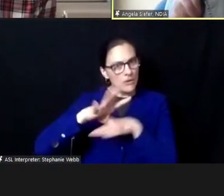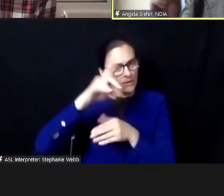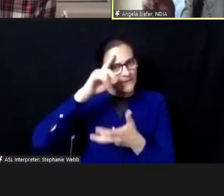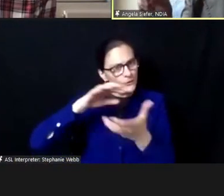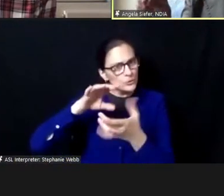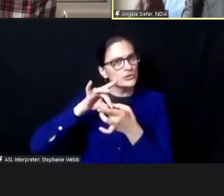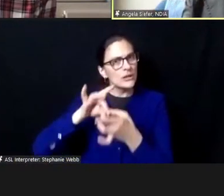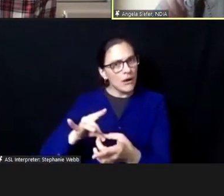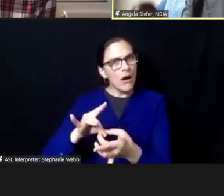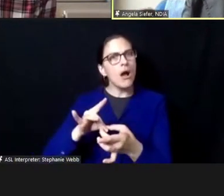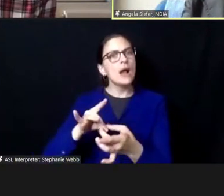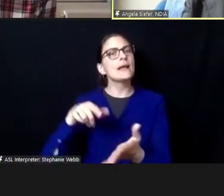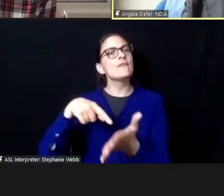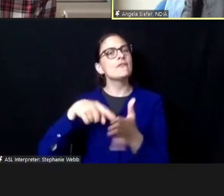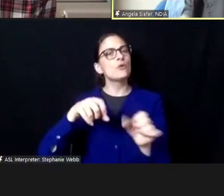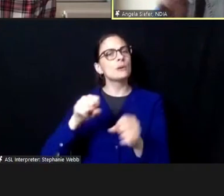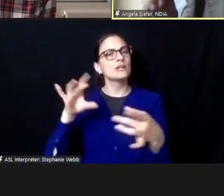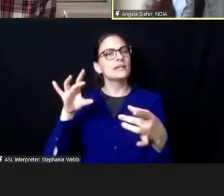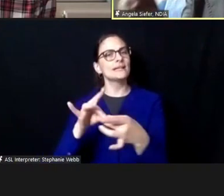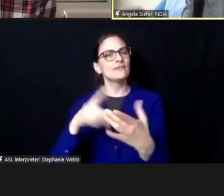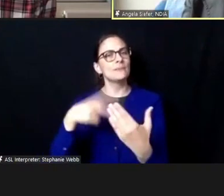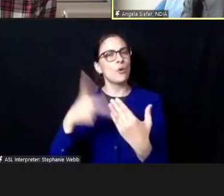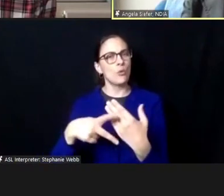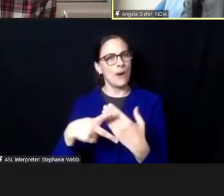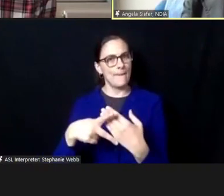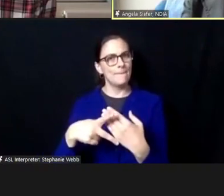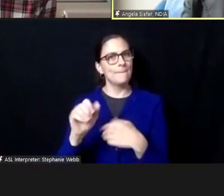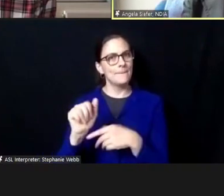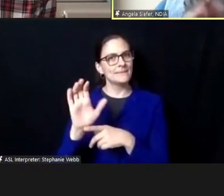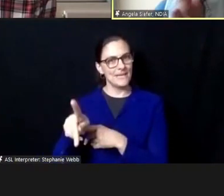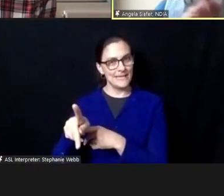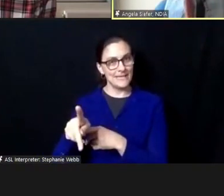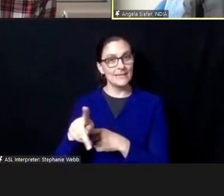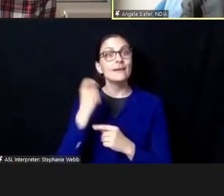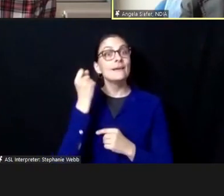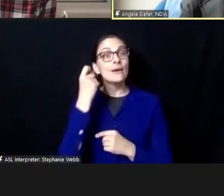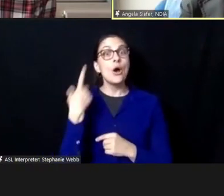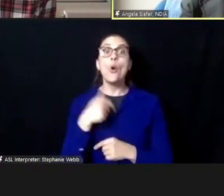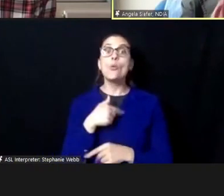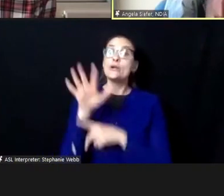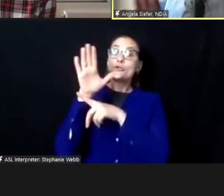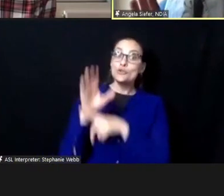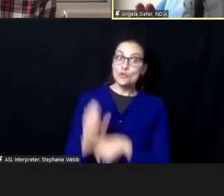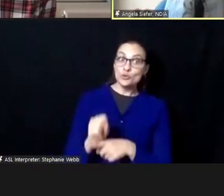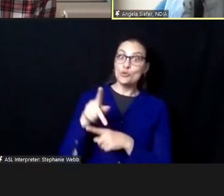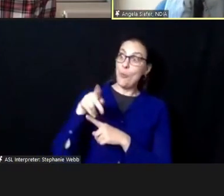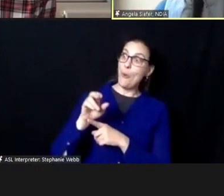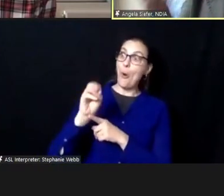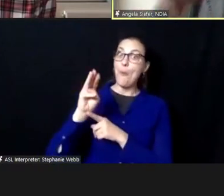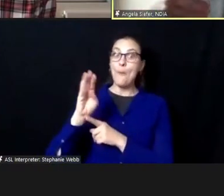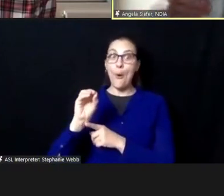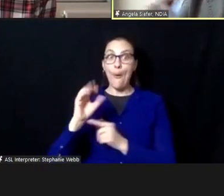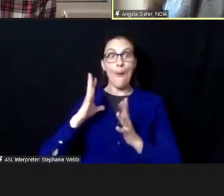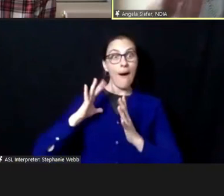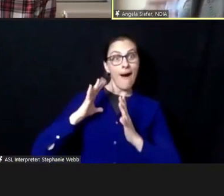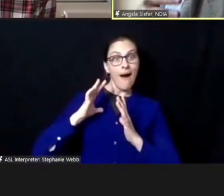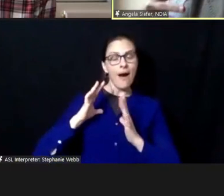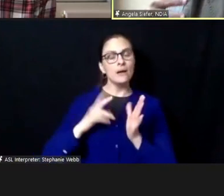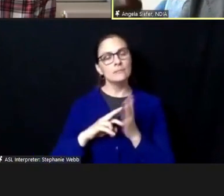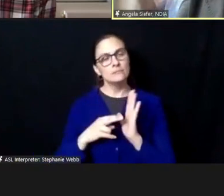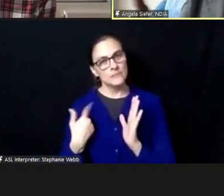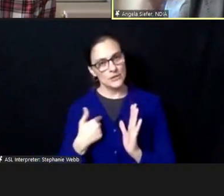so accustomed to promotional rates that anything looks like that it's a deal, this is a short term, this is not going to last, because we've